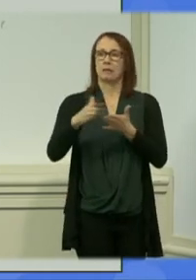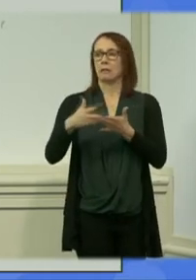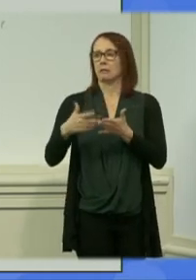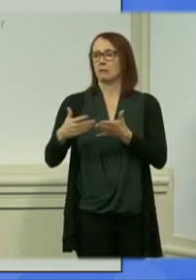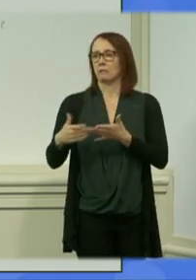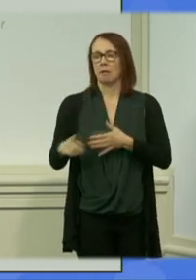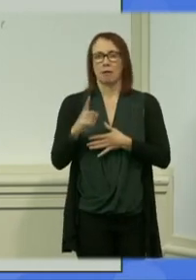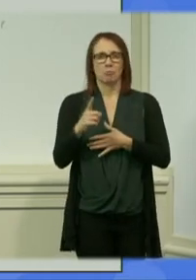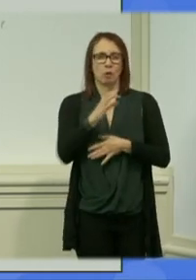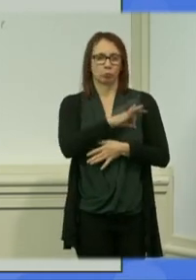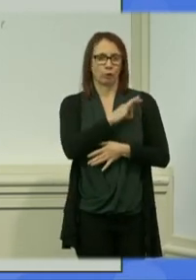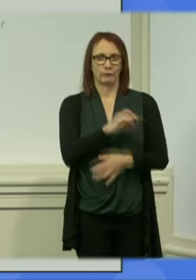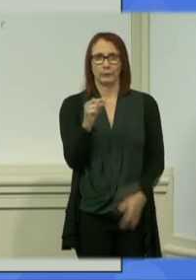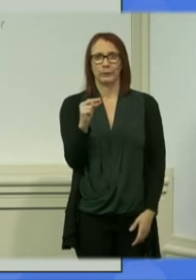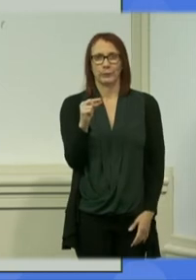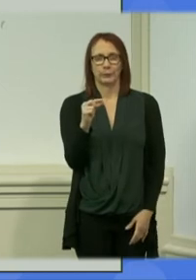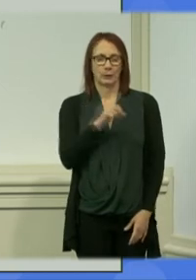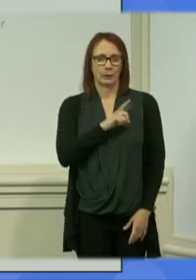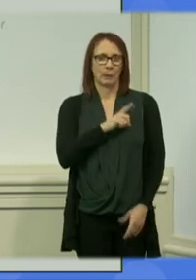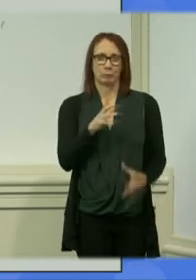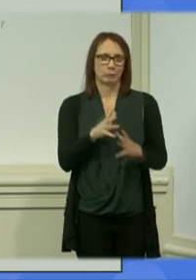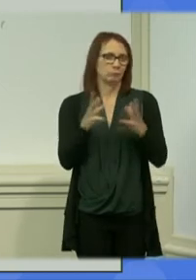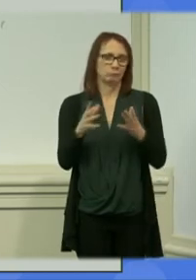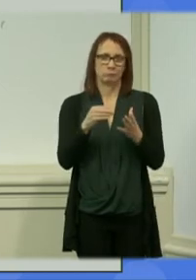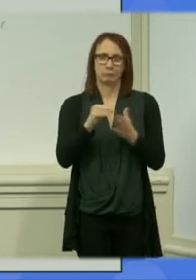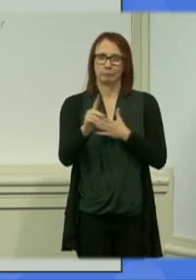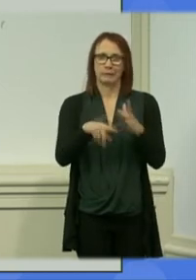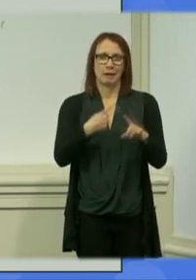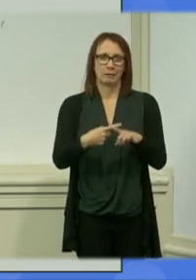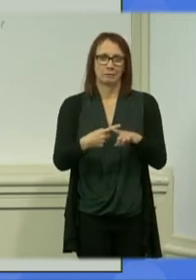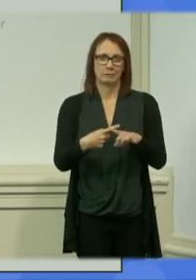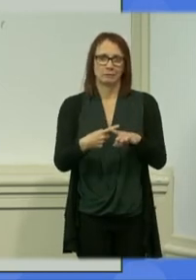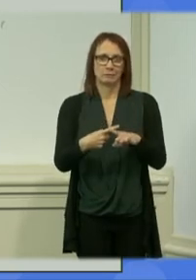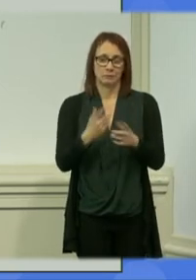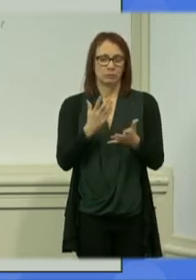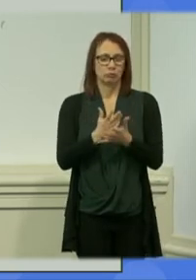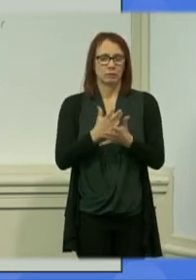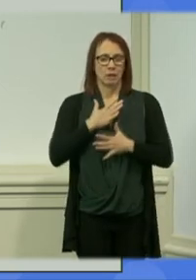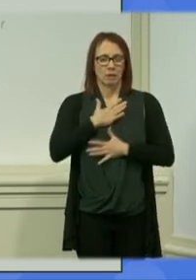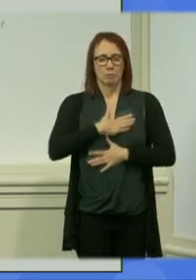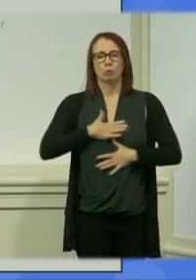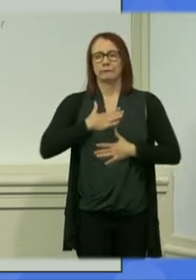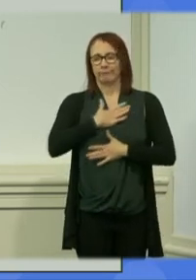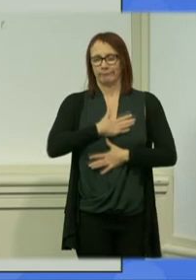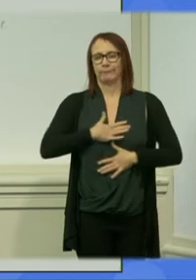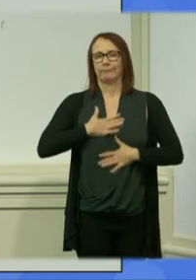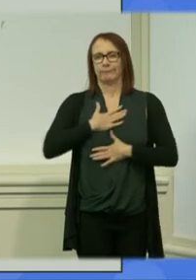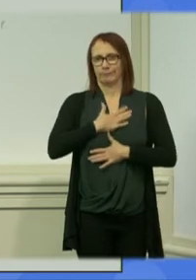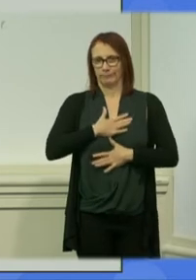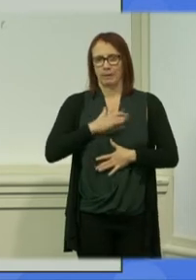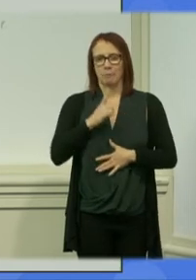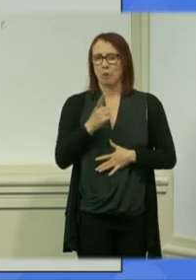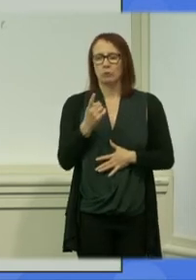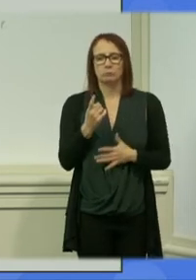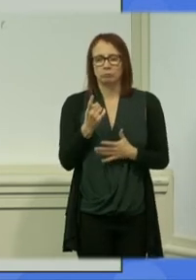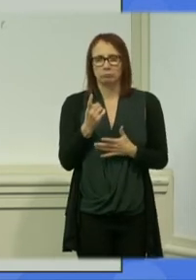but they're not doing it very profitably, and that's why they don't pay a lot of corporation tax. And it's quite emotive, but it doesn't collect a lot. And we